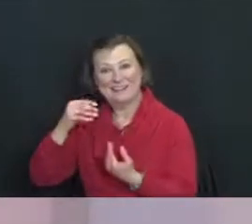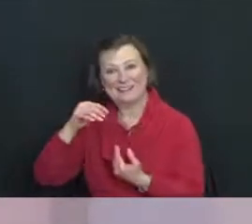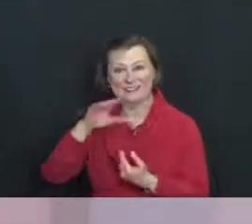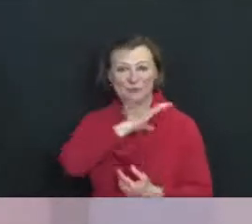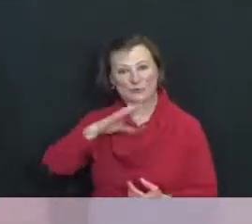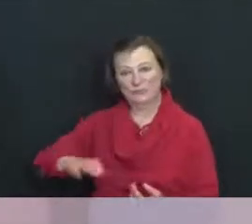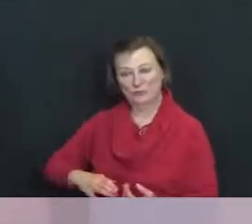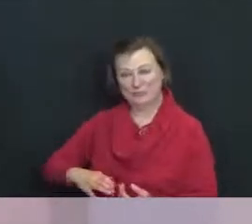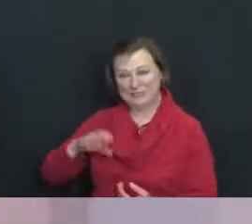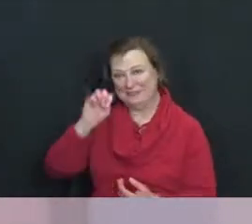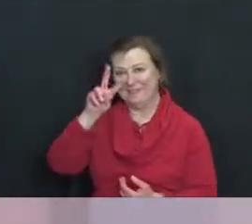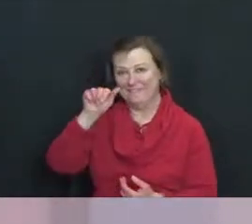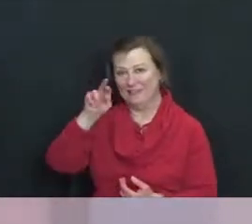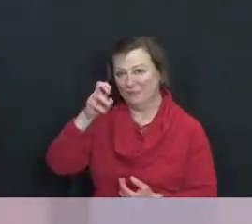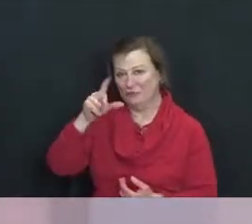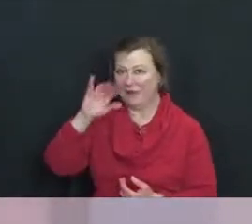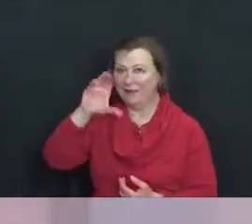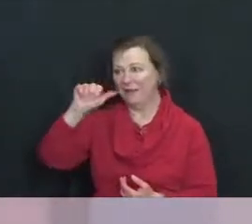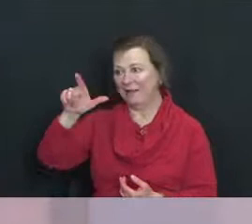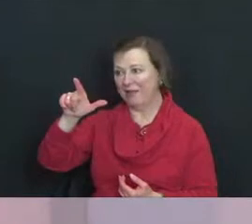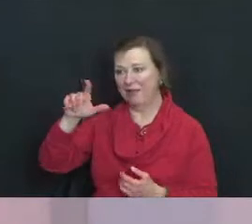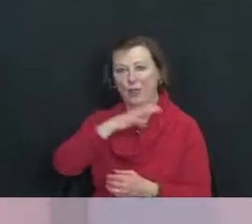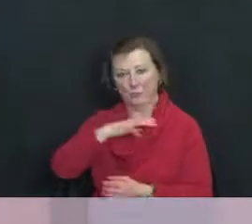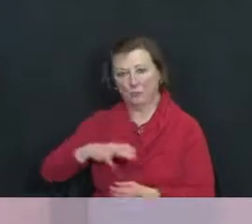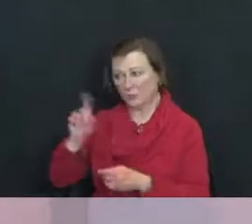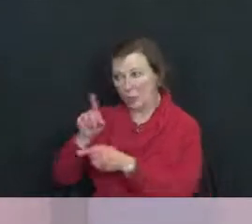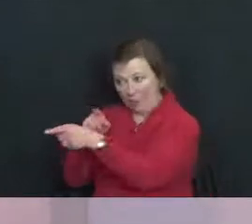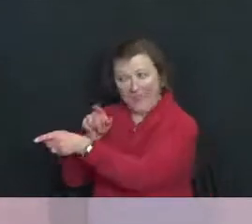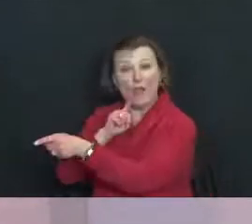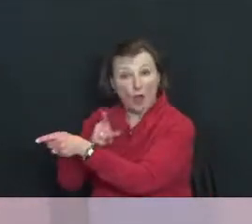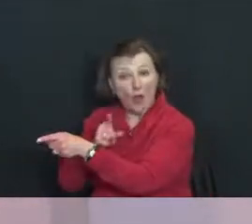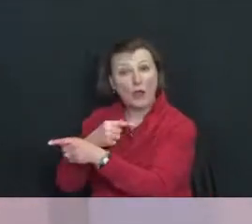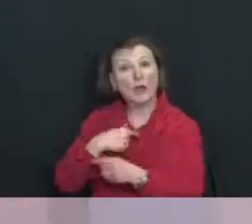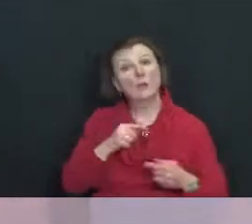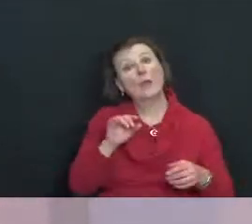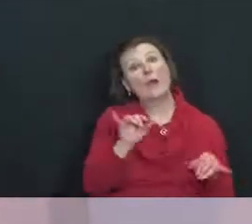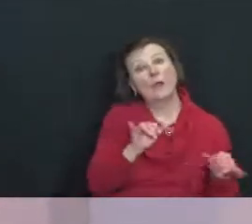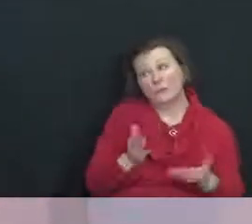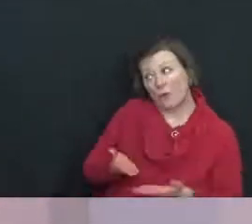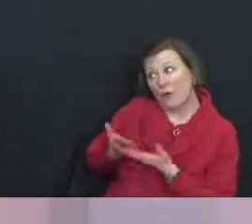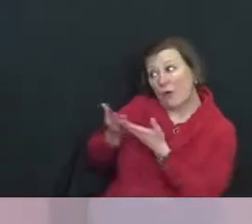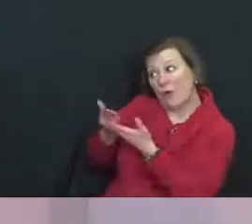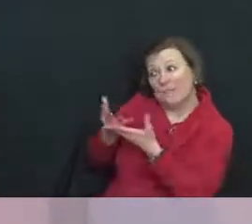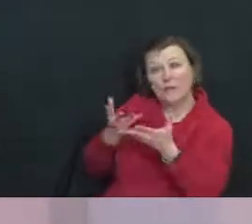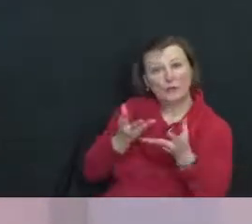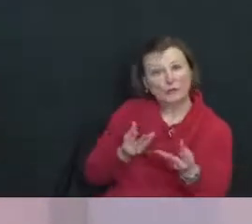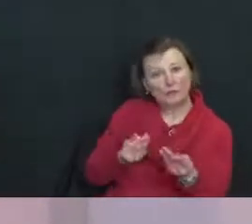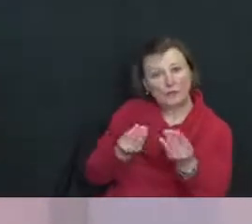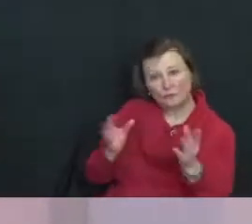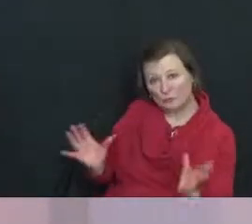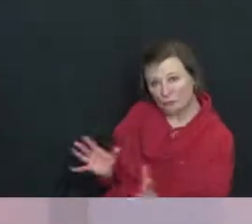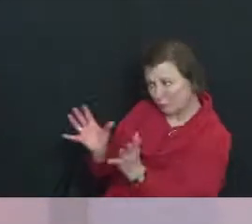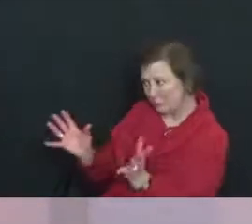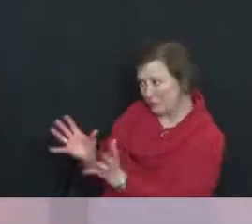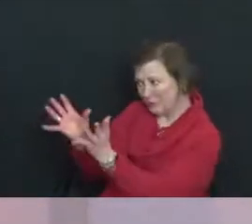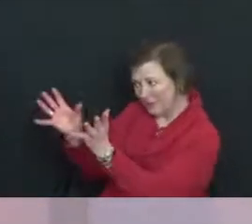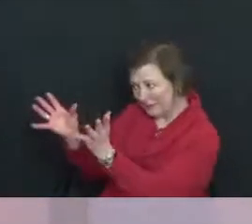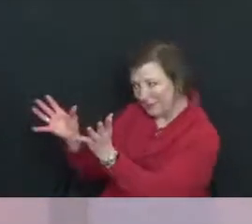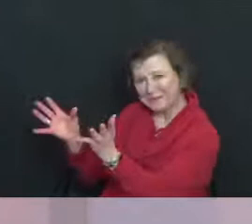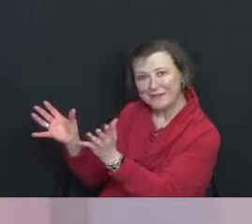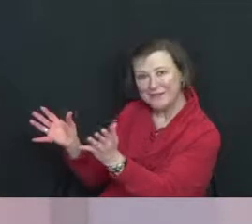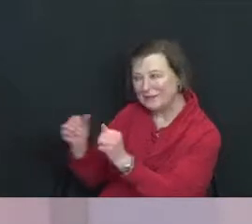evangelical Christians where they were, we were also offering gentle encouragement to